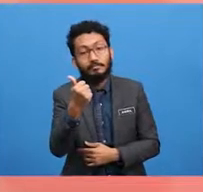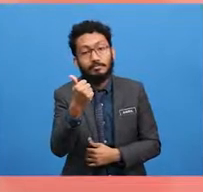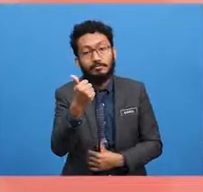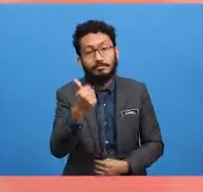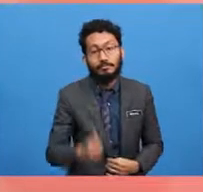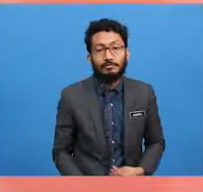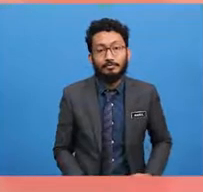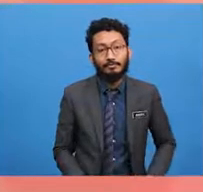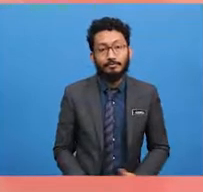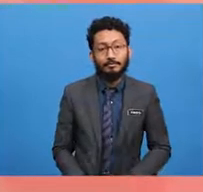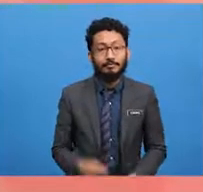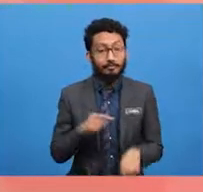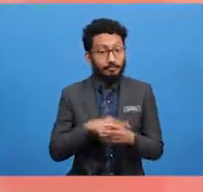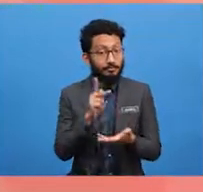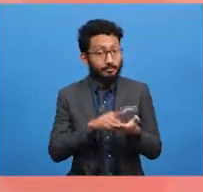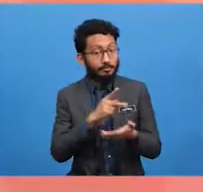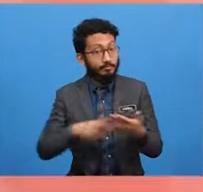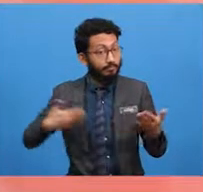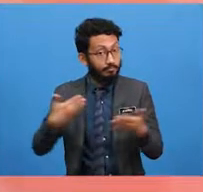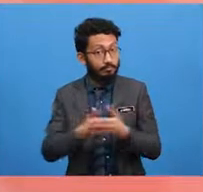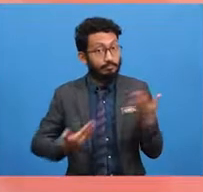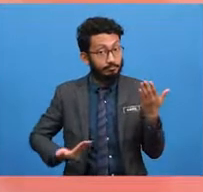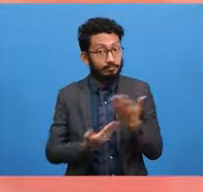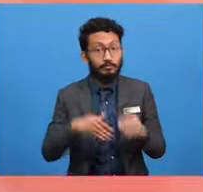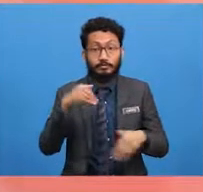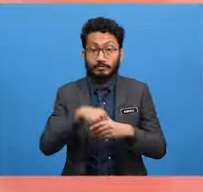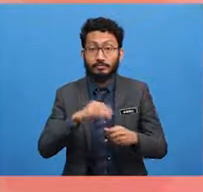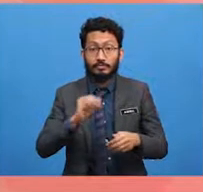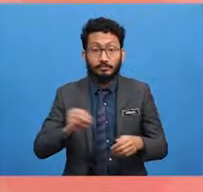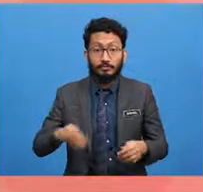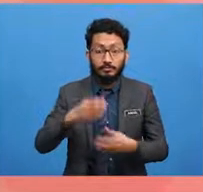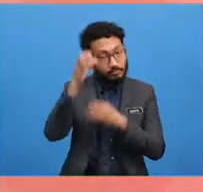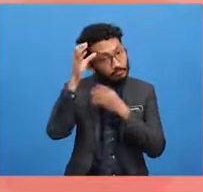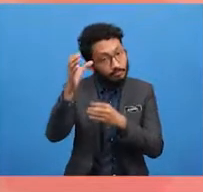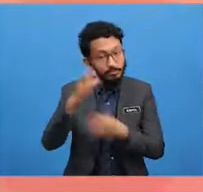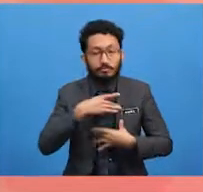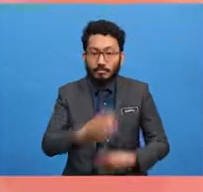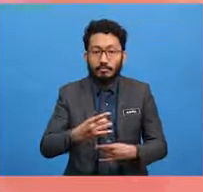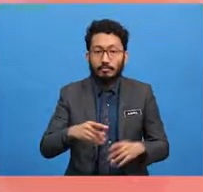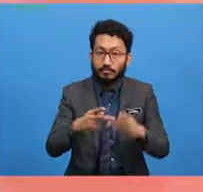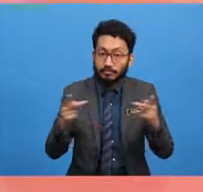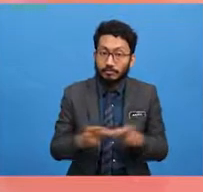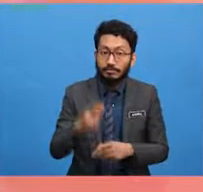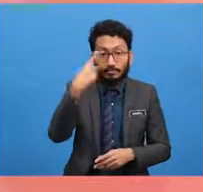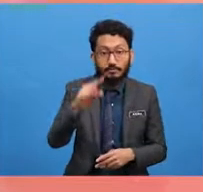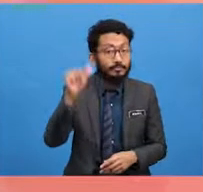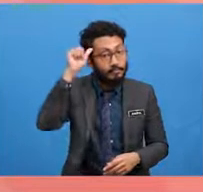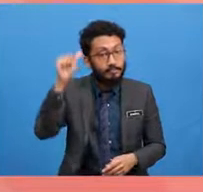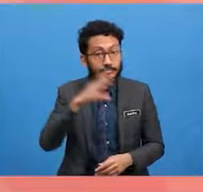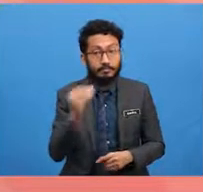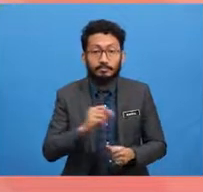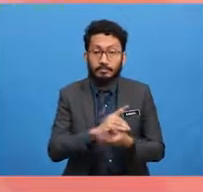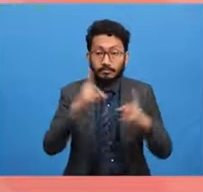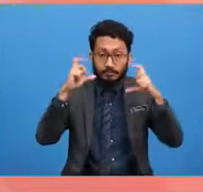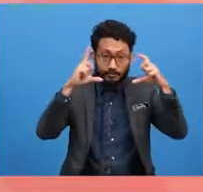This part matches with this note, as he is suggesting interesting places for Andrew to take some